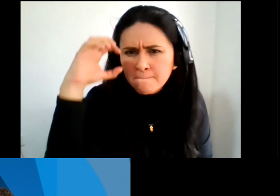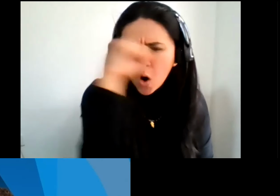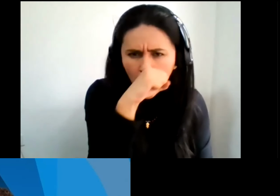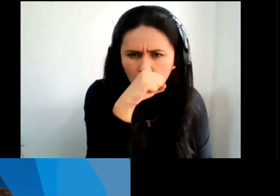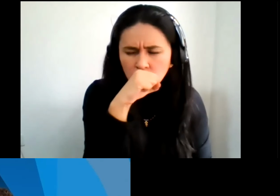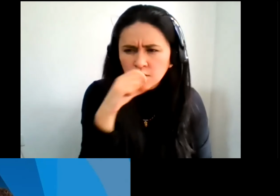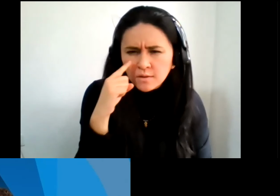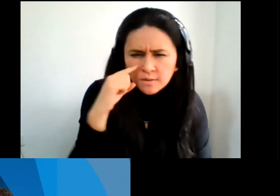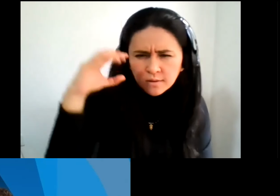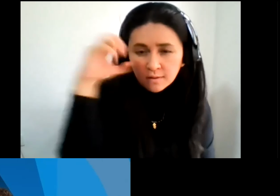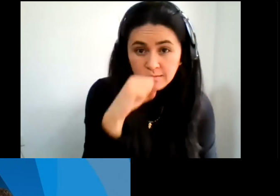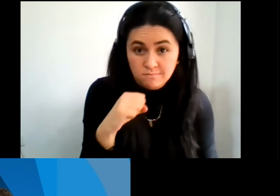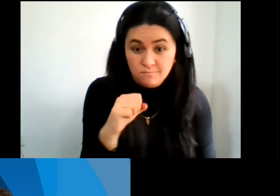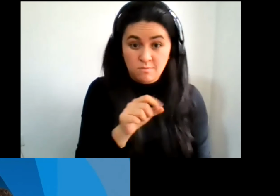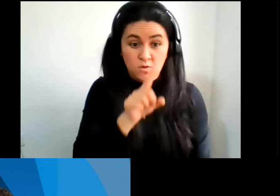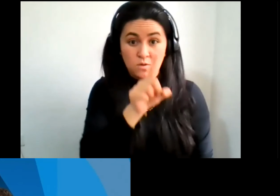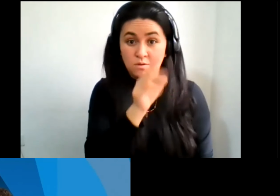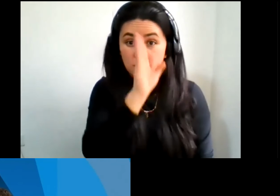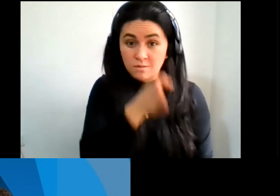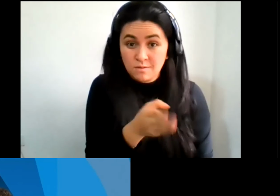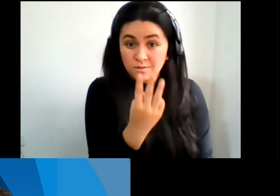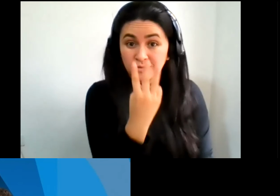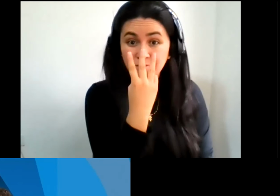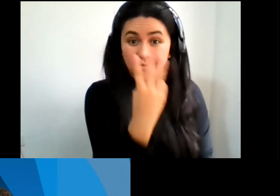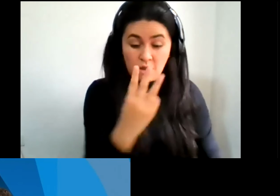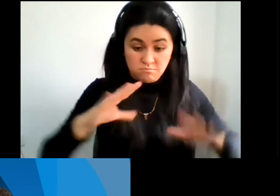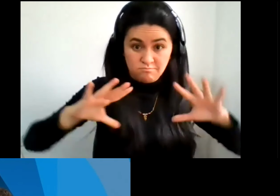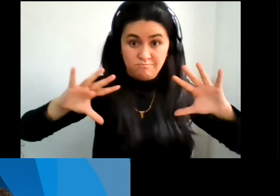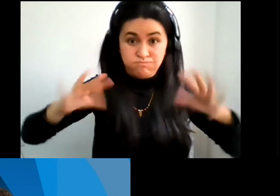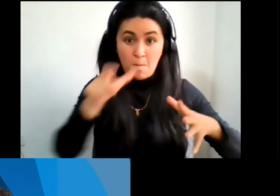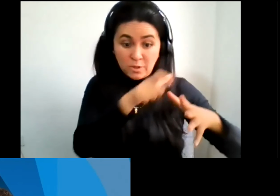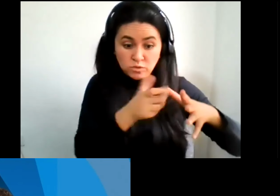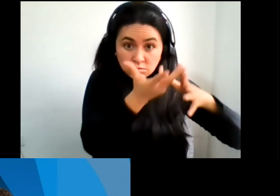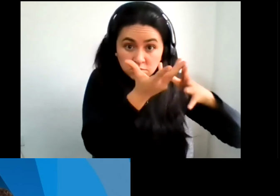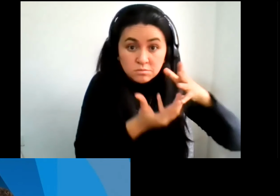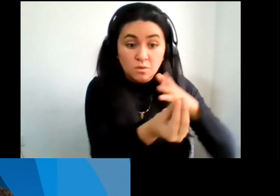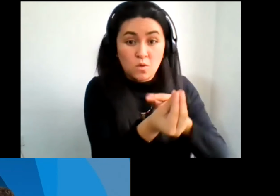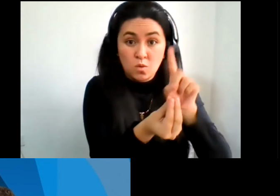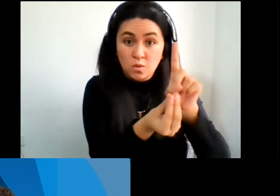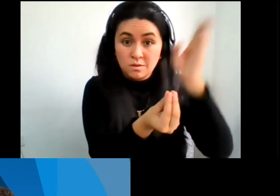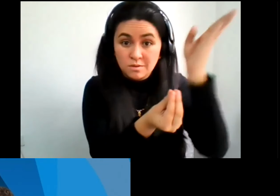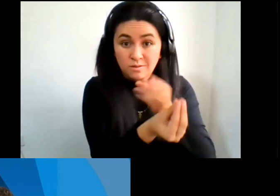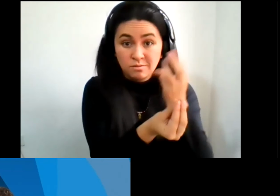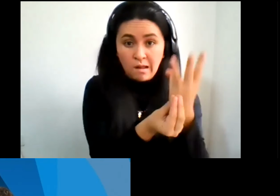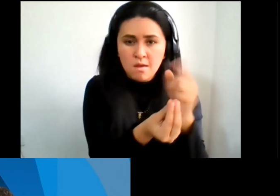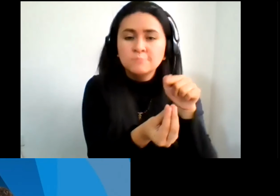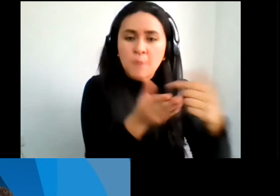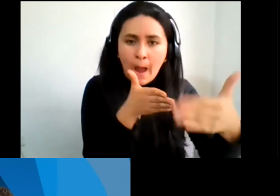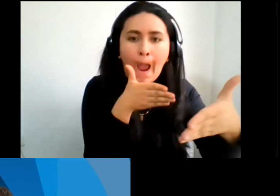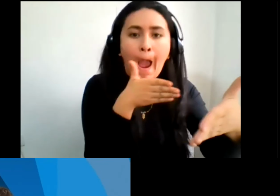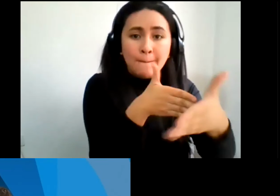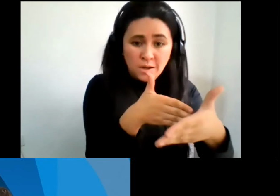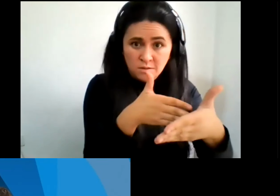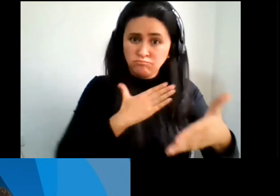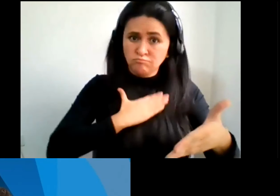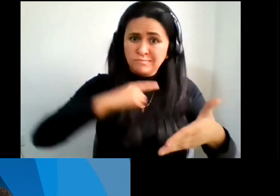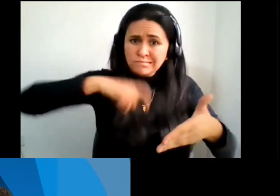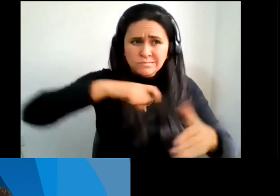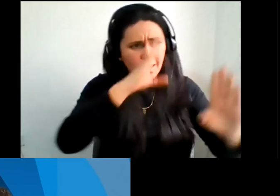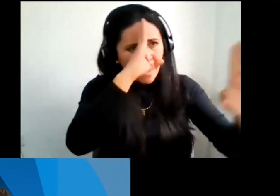has lost the fact that at least a third of the population is facing some type of barrier when